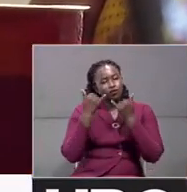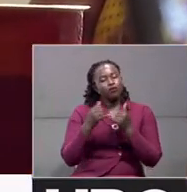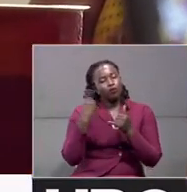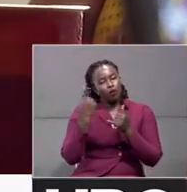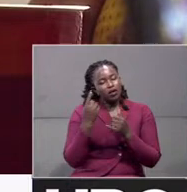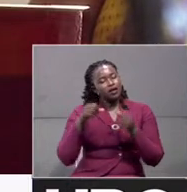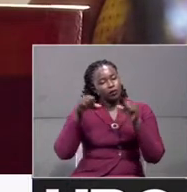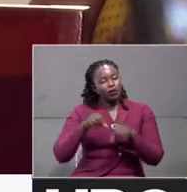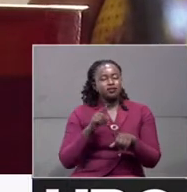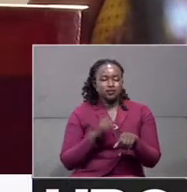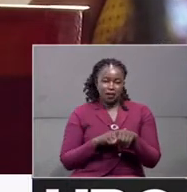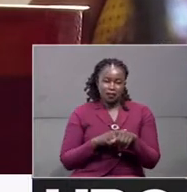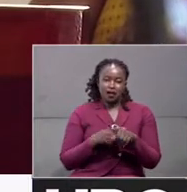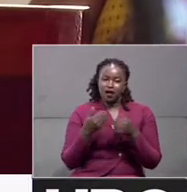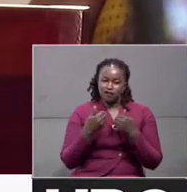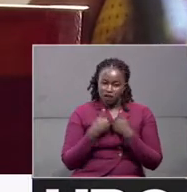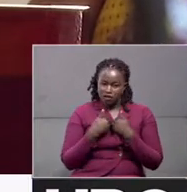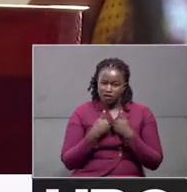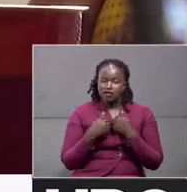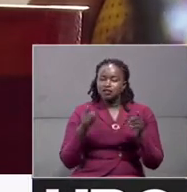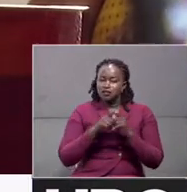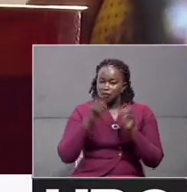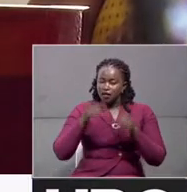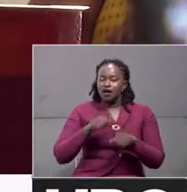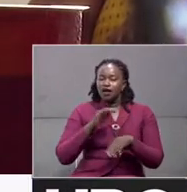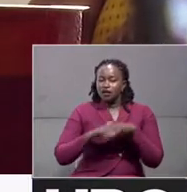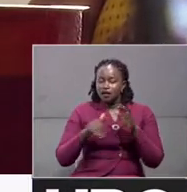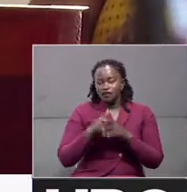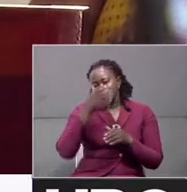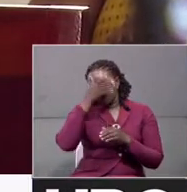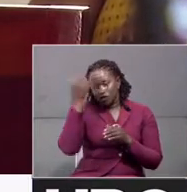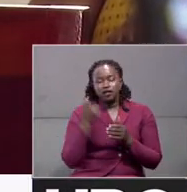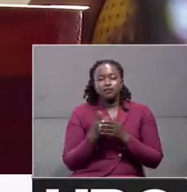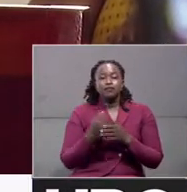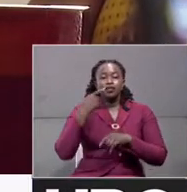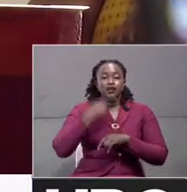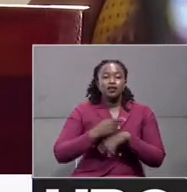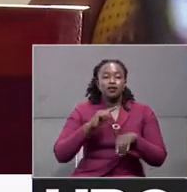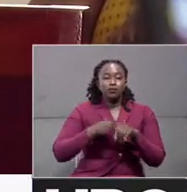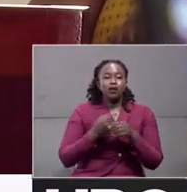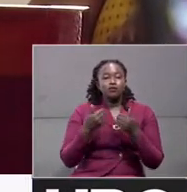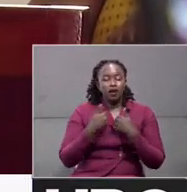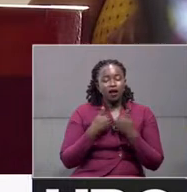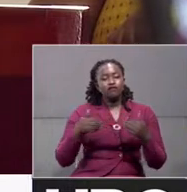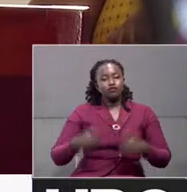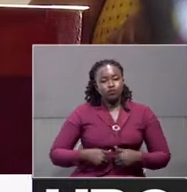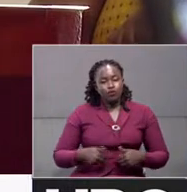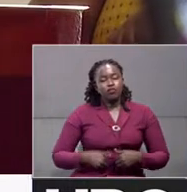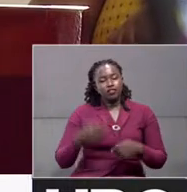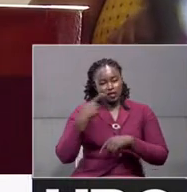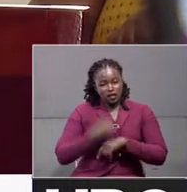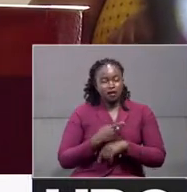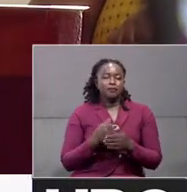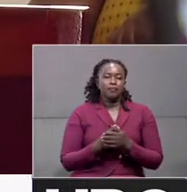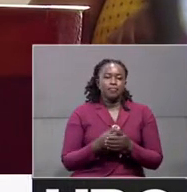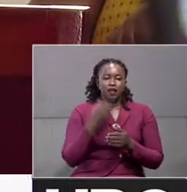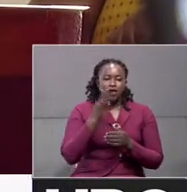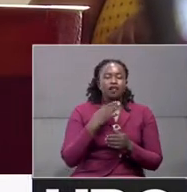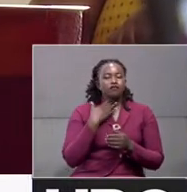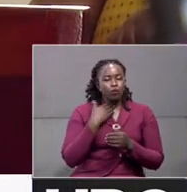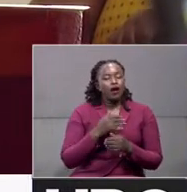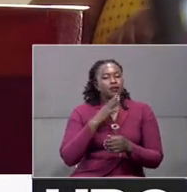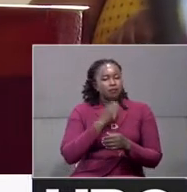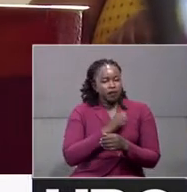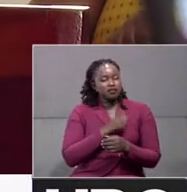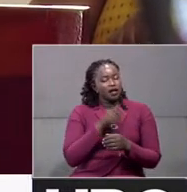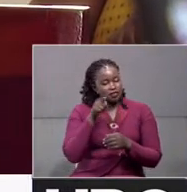had here that I can never forget is the day when we have Youth Day. If you want pressure, that